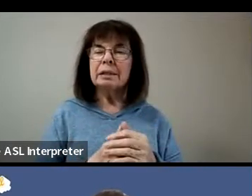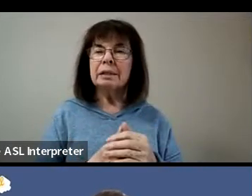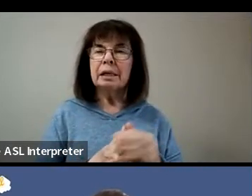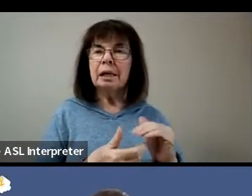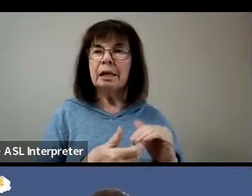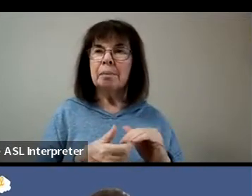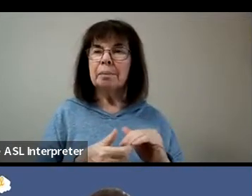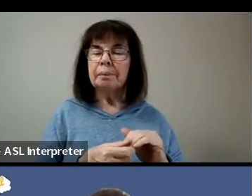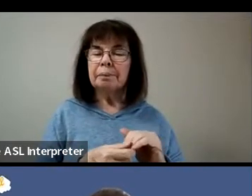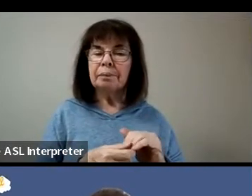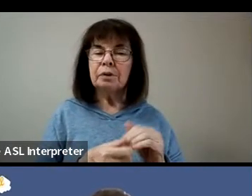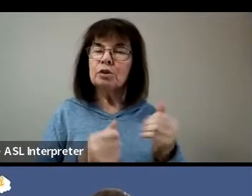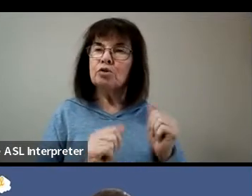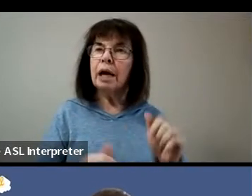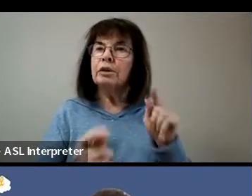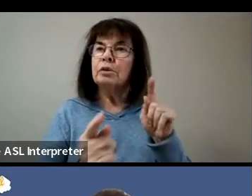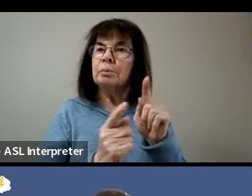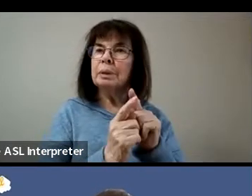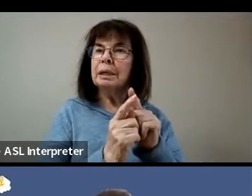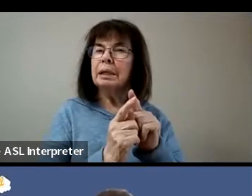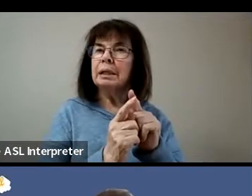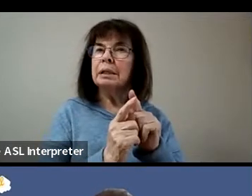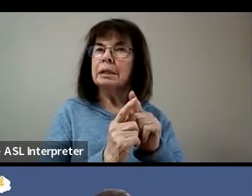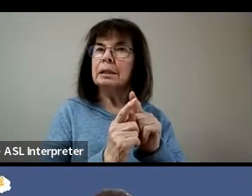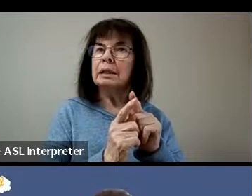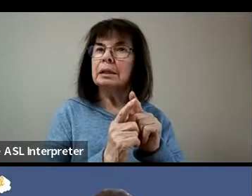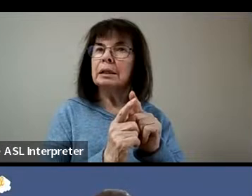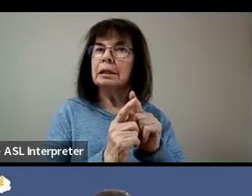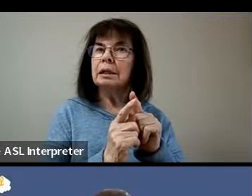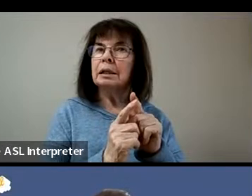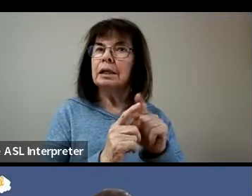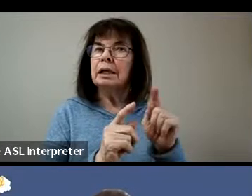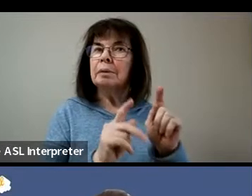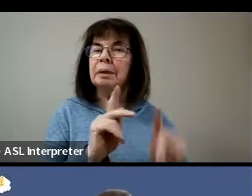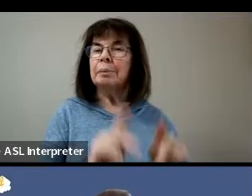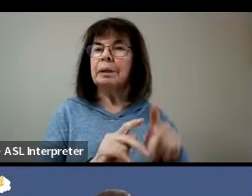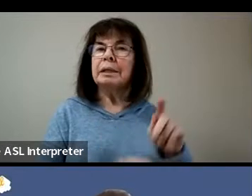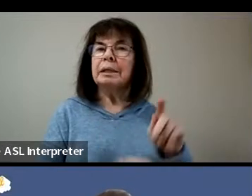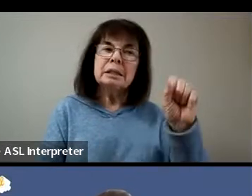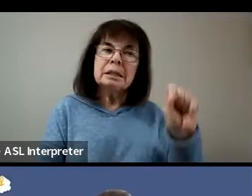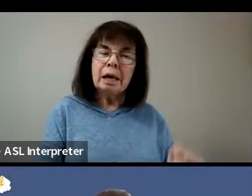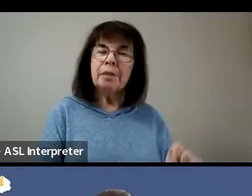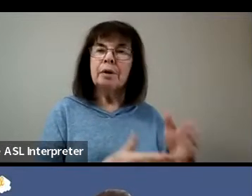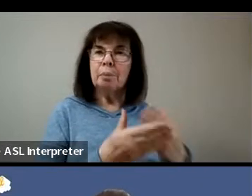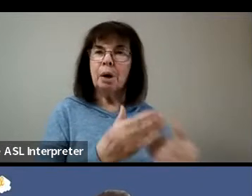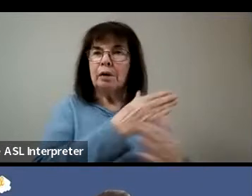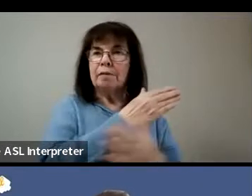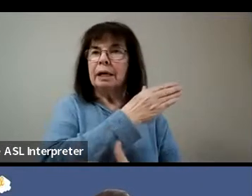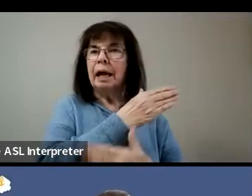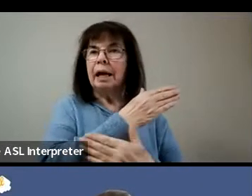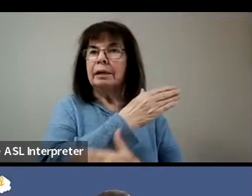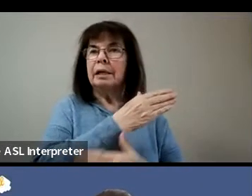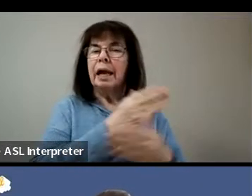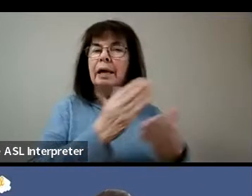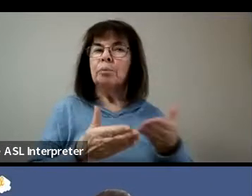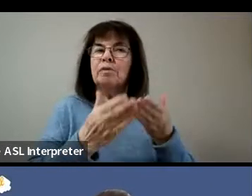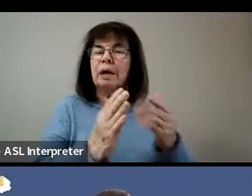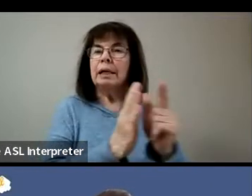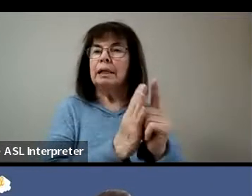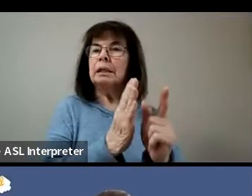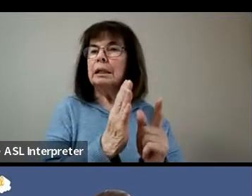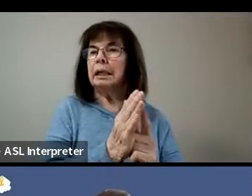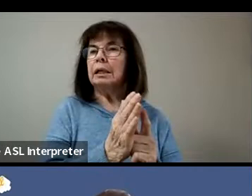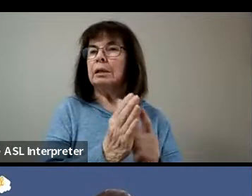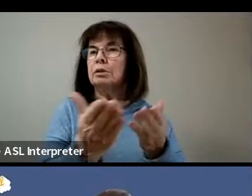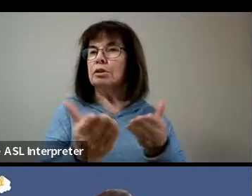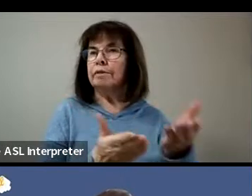to try to meet folks in the southern part of the county to provide that sort of tenant legal service. And